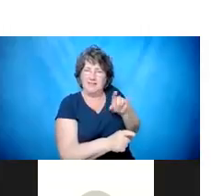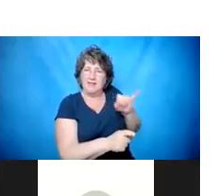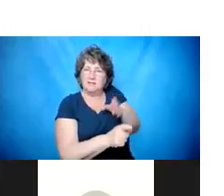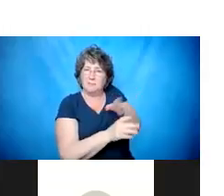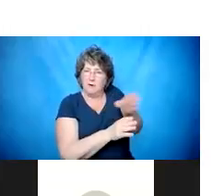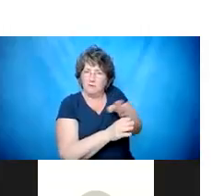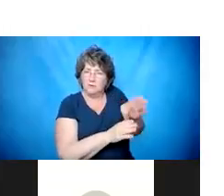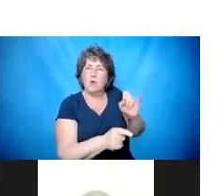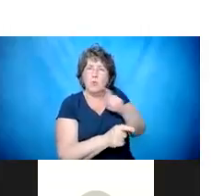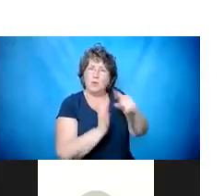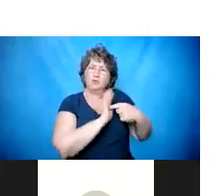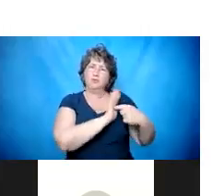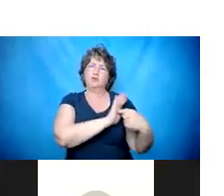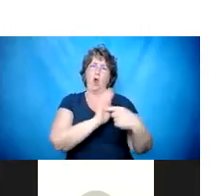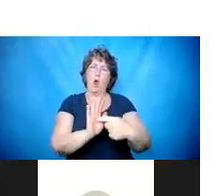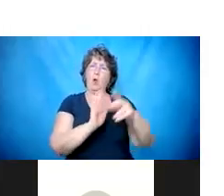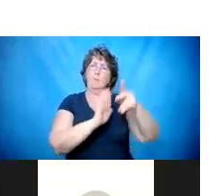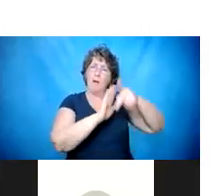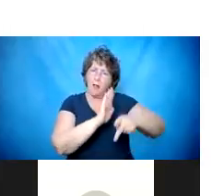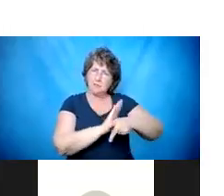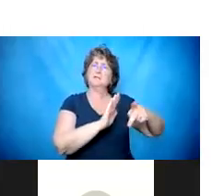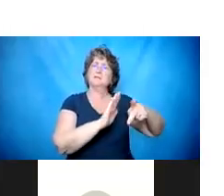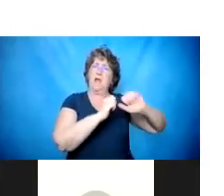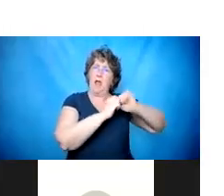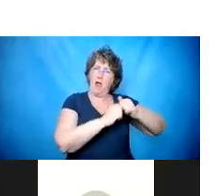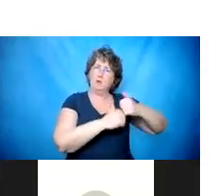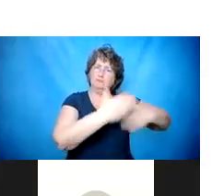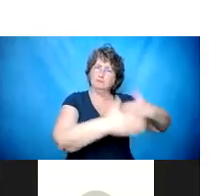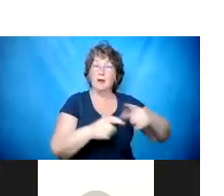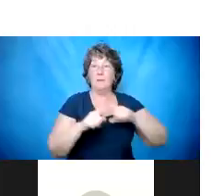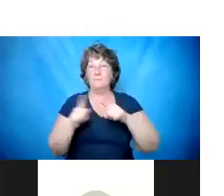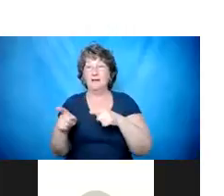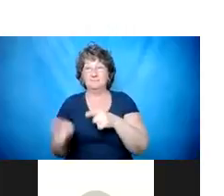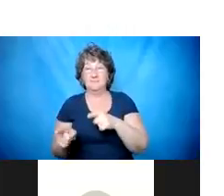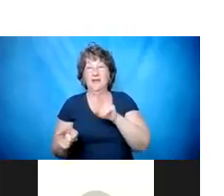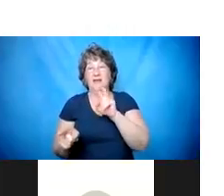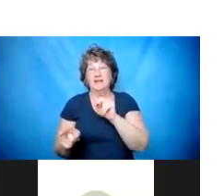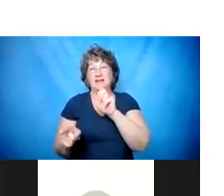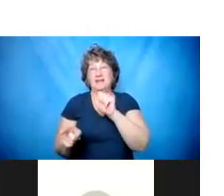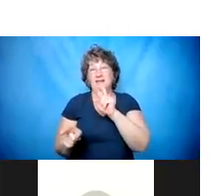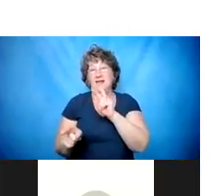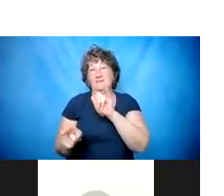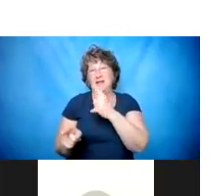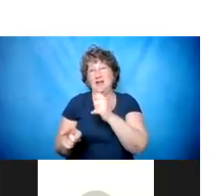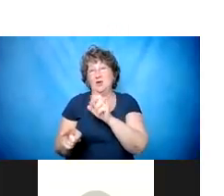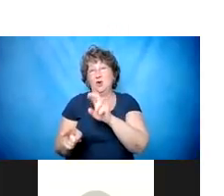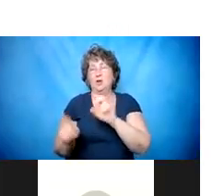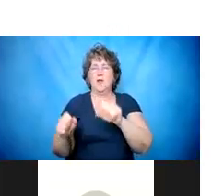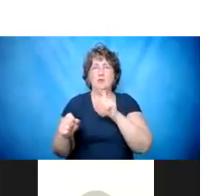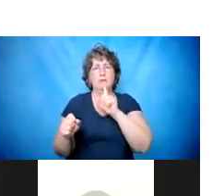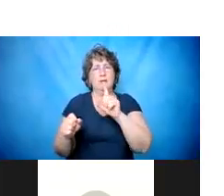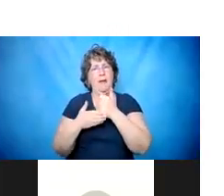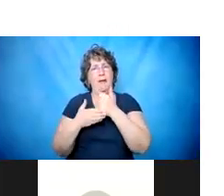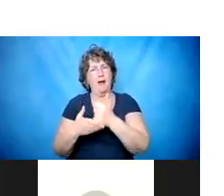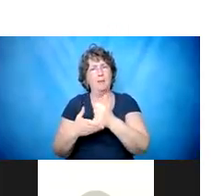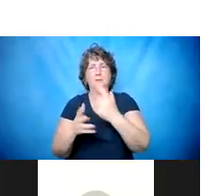tips that families can utilize when navigating or accessing services. So we know that being relatable is powerful.